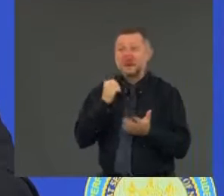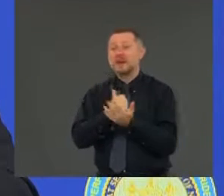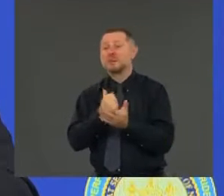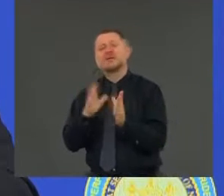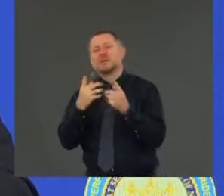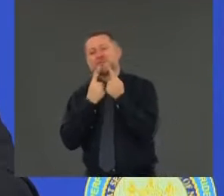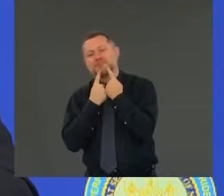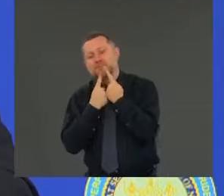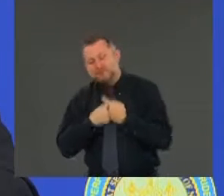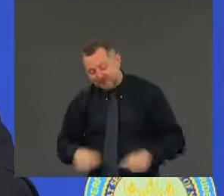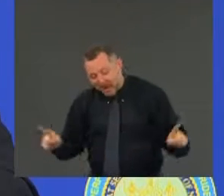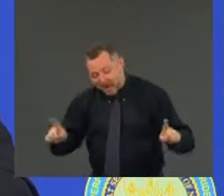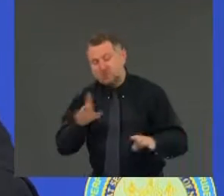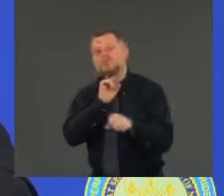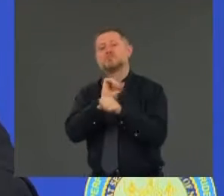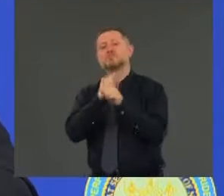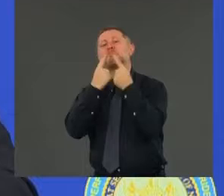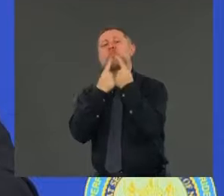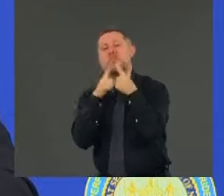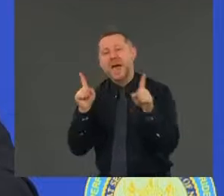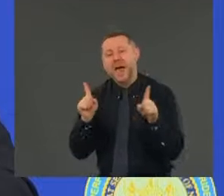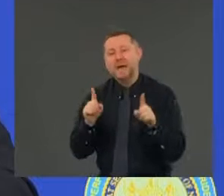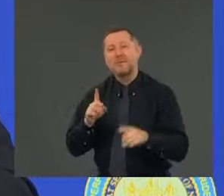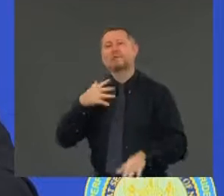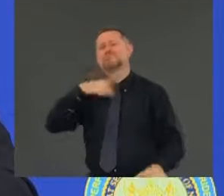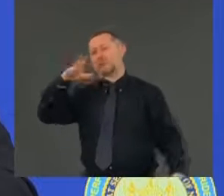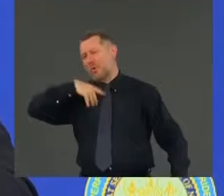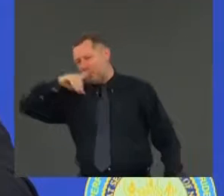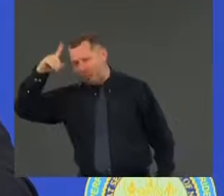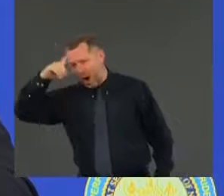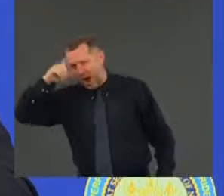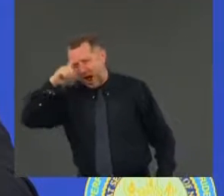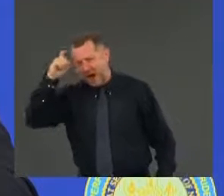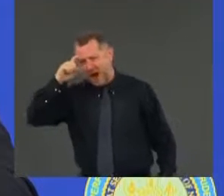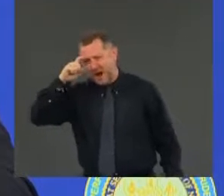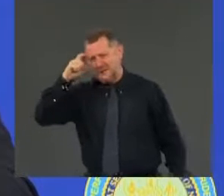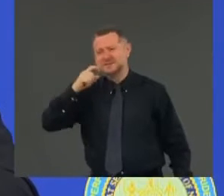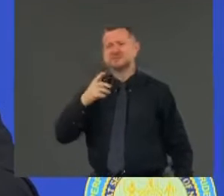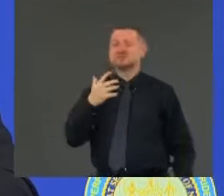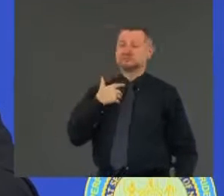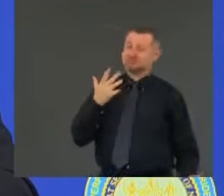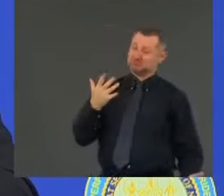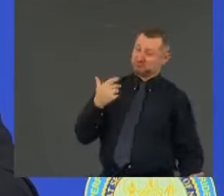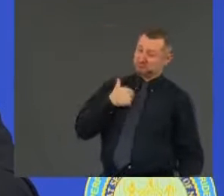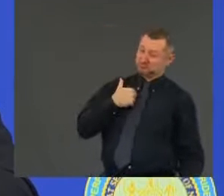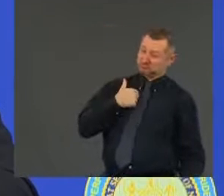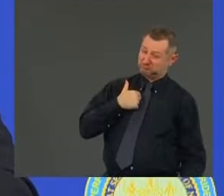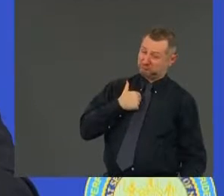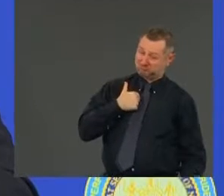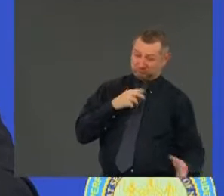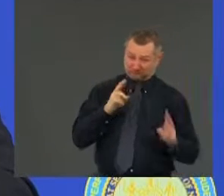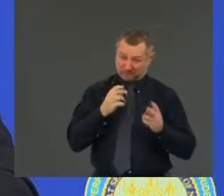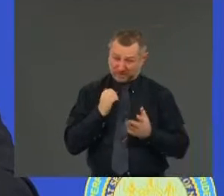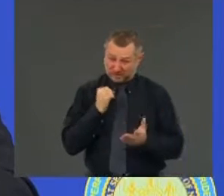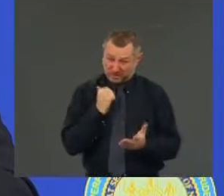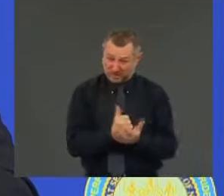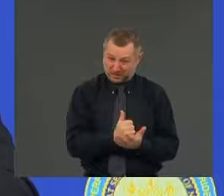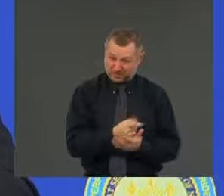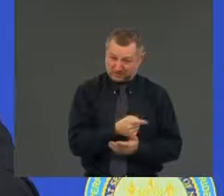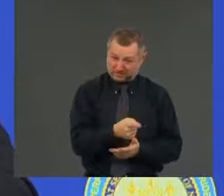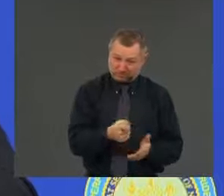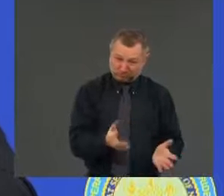finally, we've had the wisdom to understand that you're not really helping the homeless by letting them sleep on the